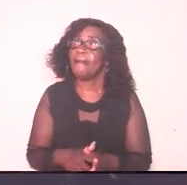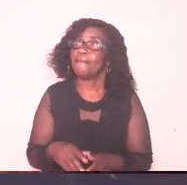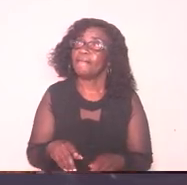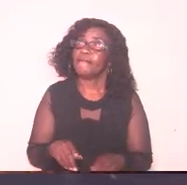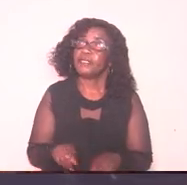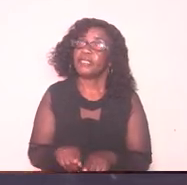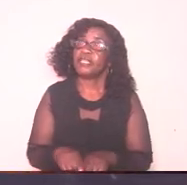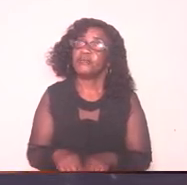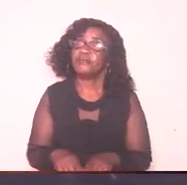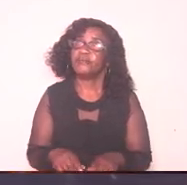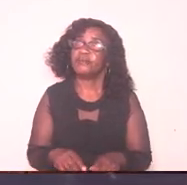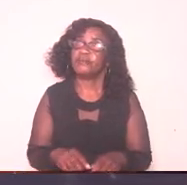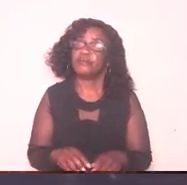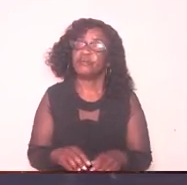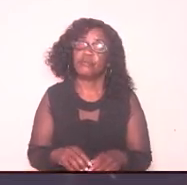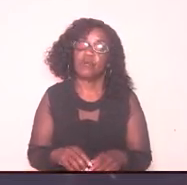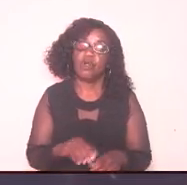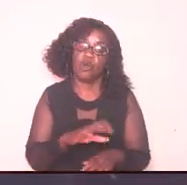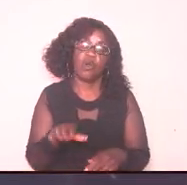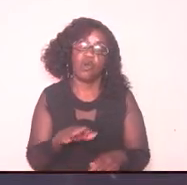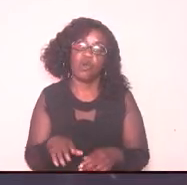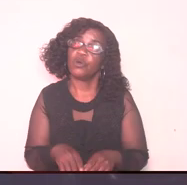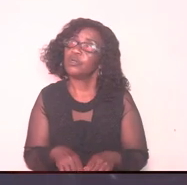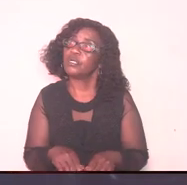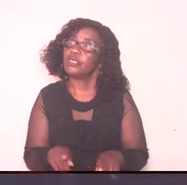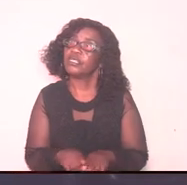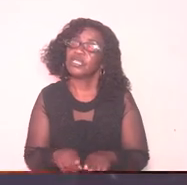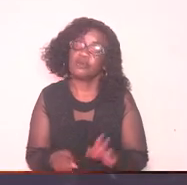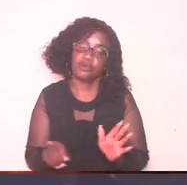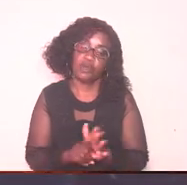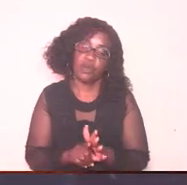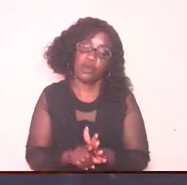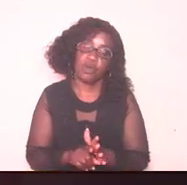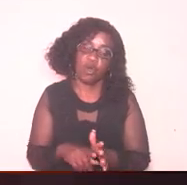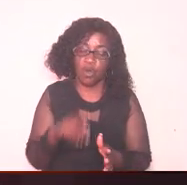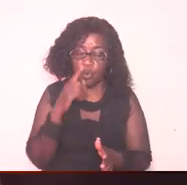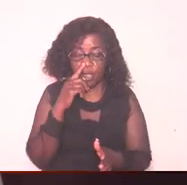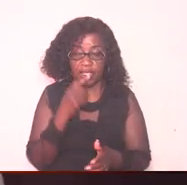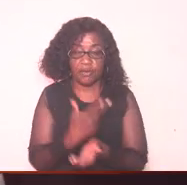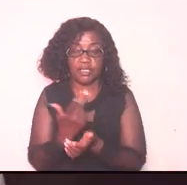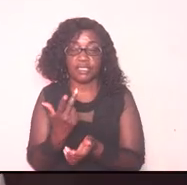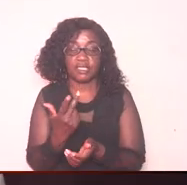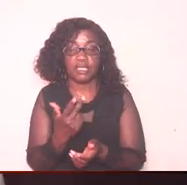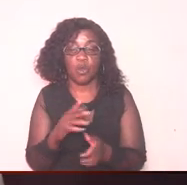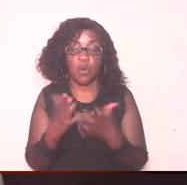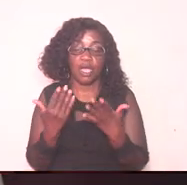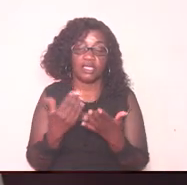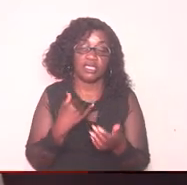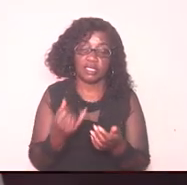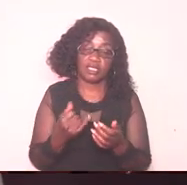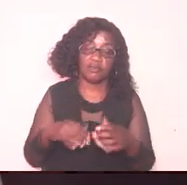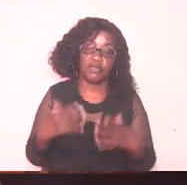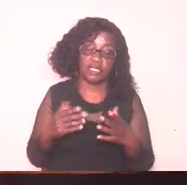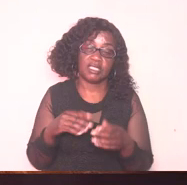to unify these things. In all the other facets of the law, you can consent to contracts when you're not 18. What is it that is so